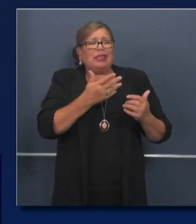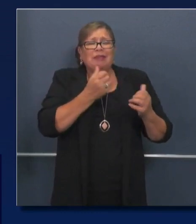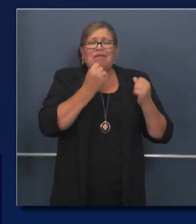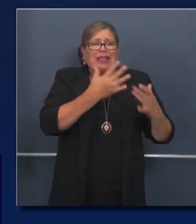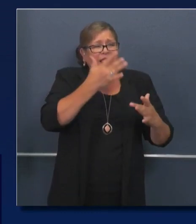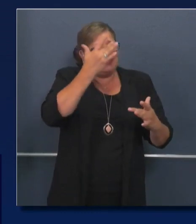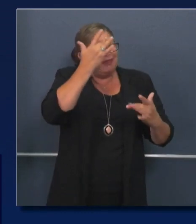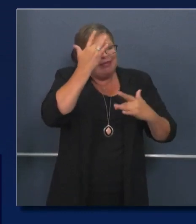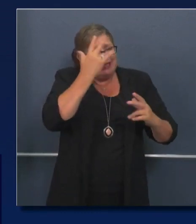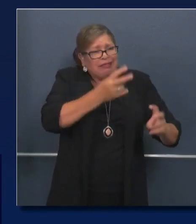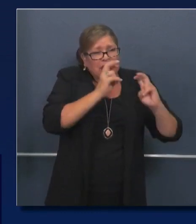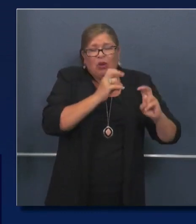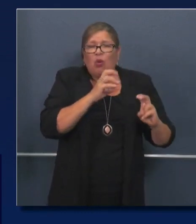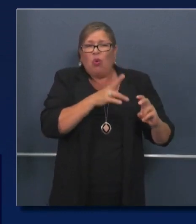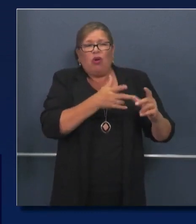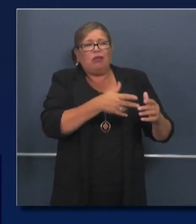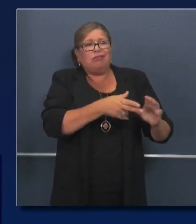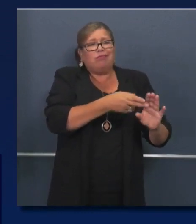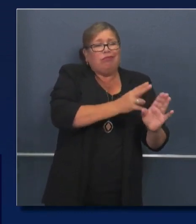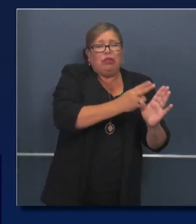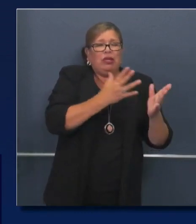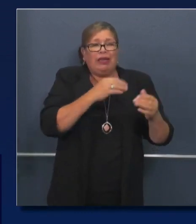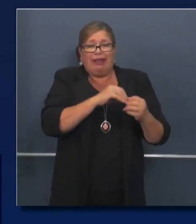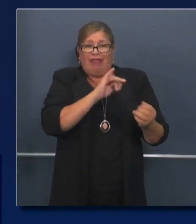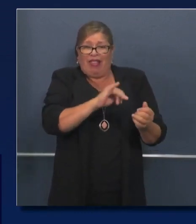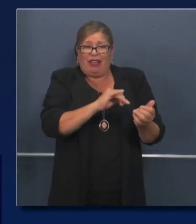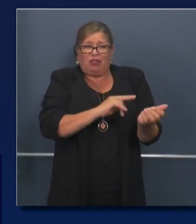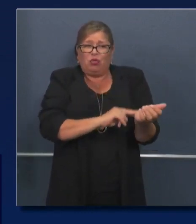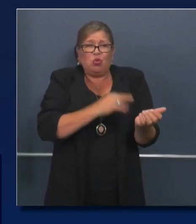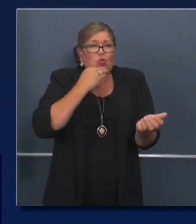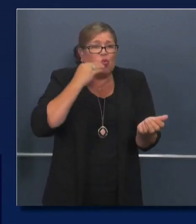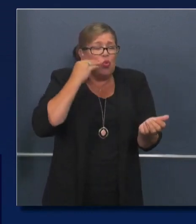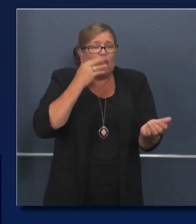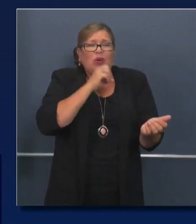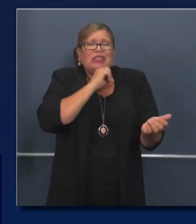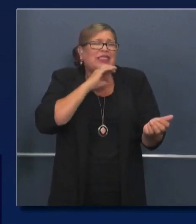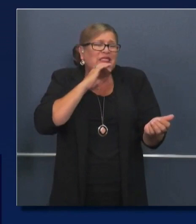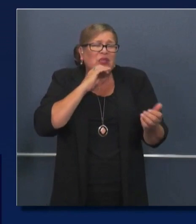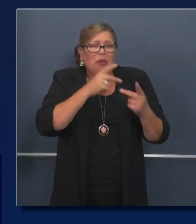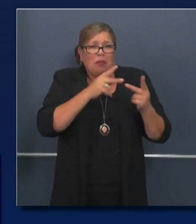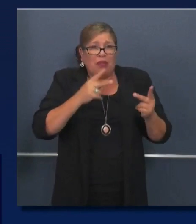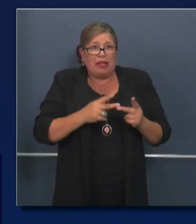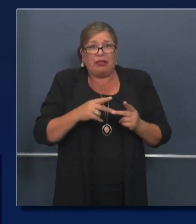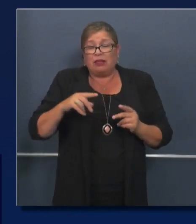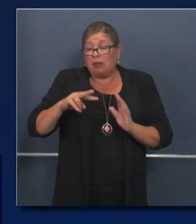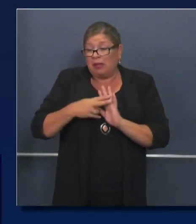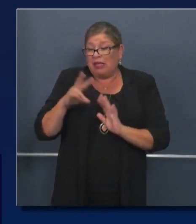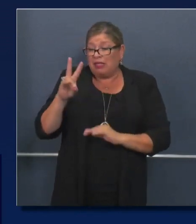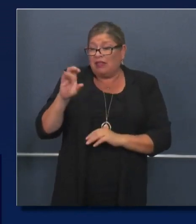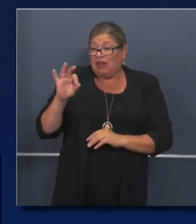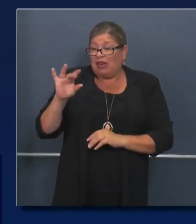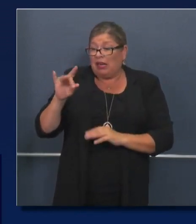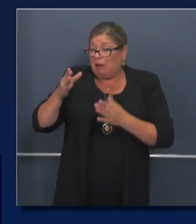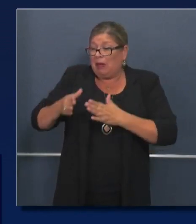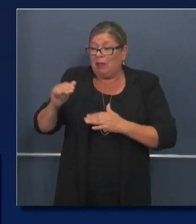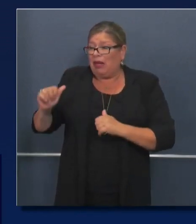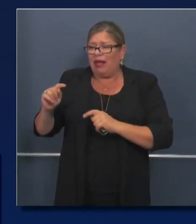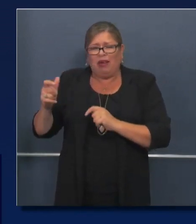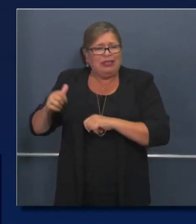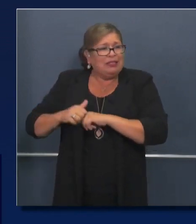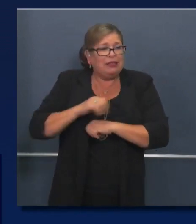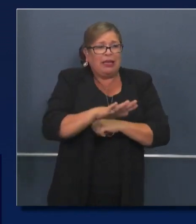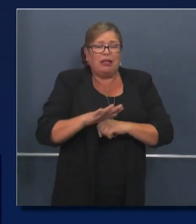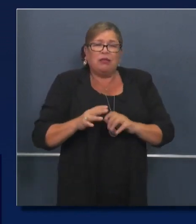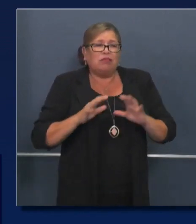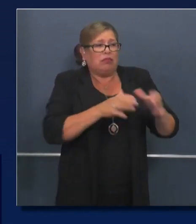of staff that have been tested positive in a skilled nursing facility or another licensed facility, our ability to move quickly. We've got that